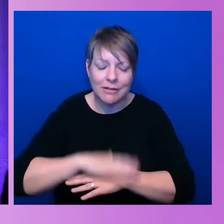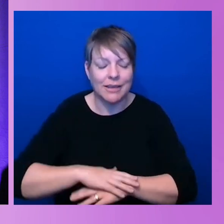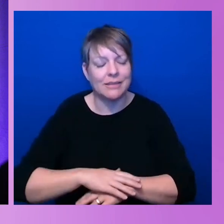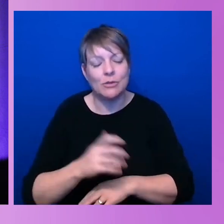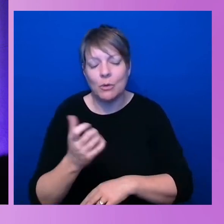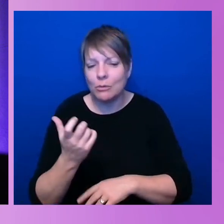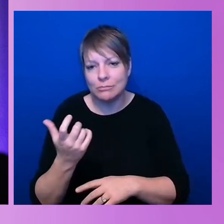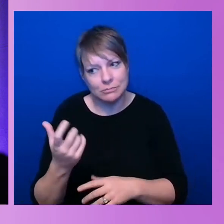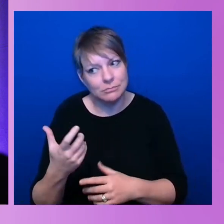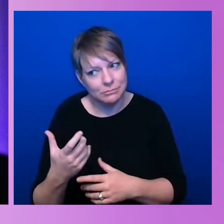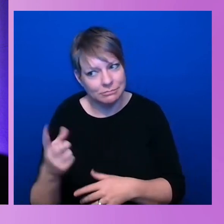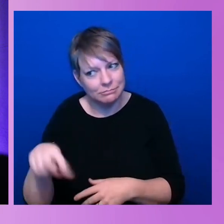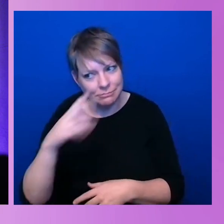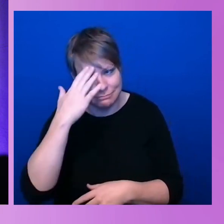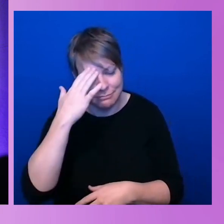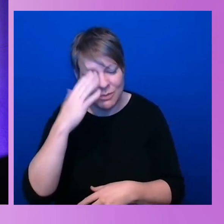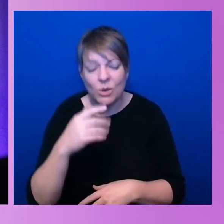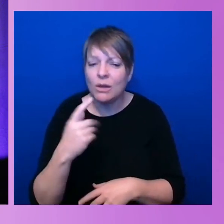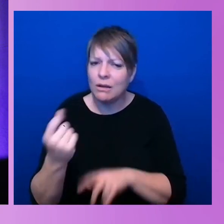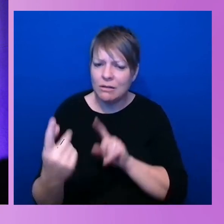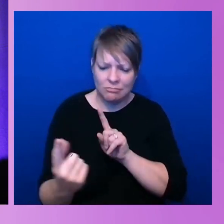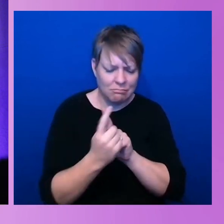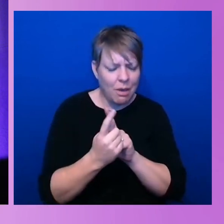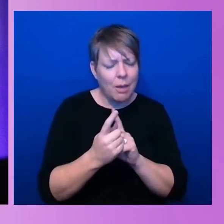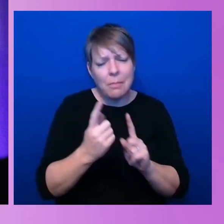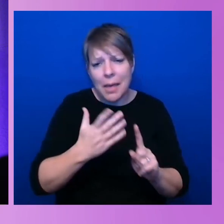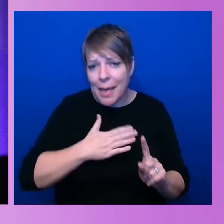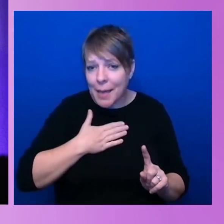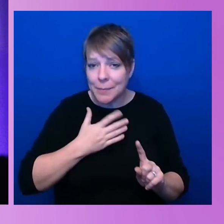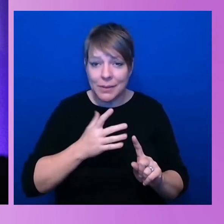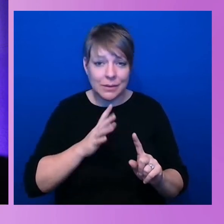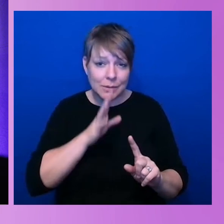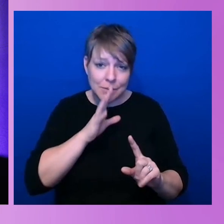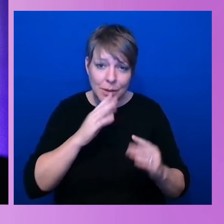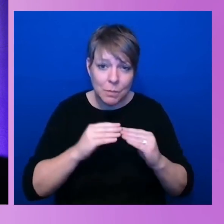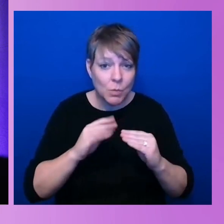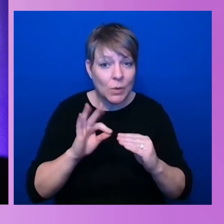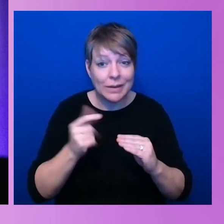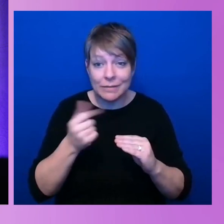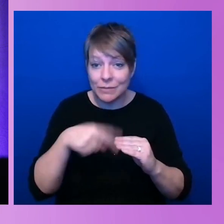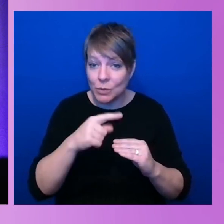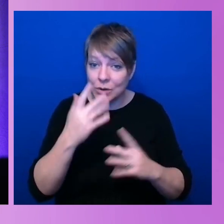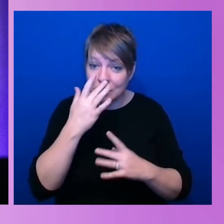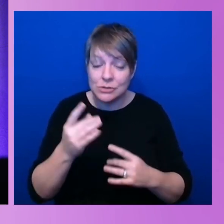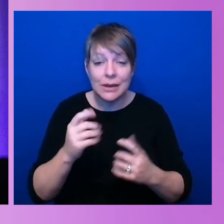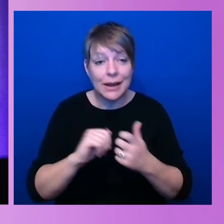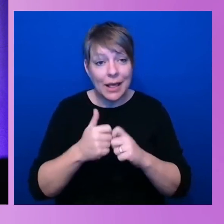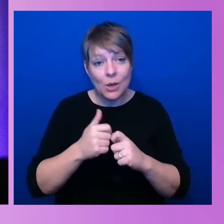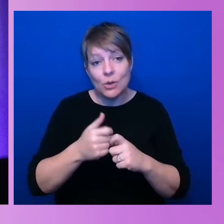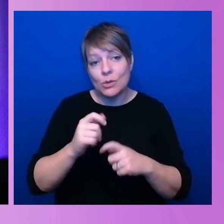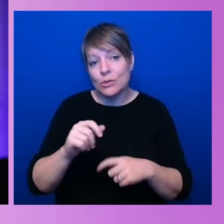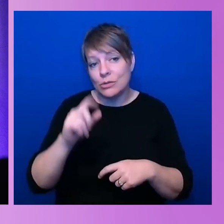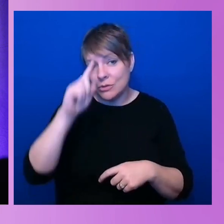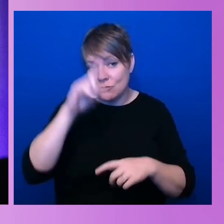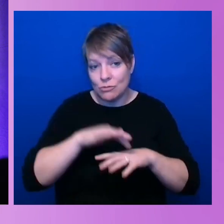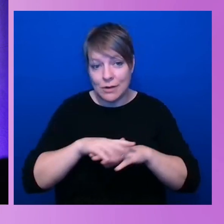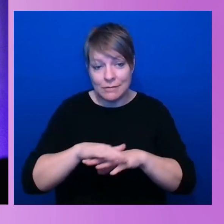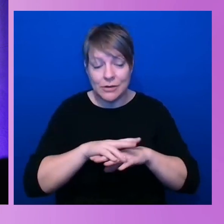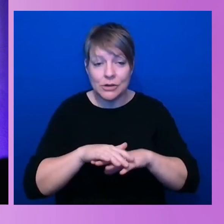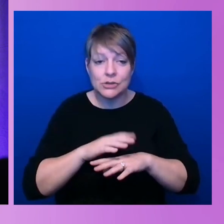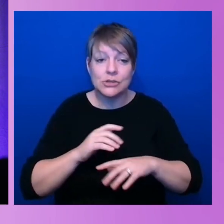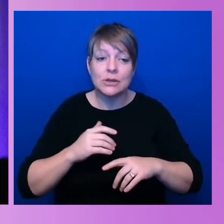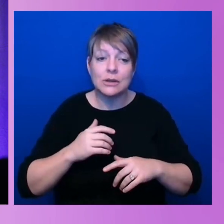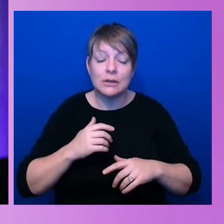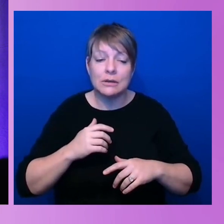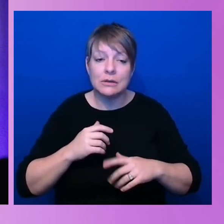after the session. I'm always happy to talk about it more with anyone who's interested in how the neurodivergent community in particular can get the most out of